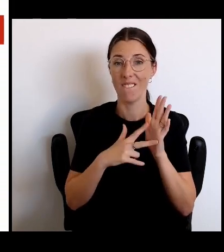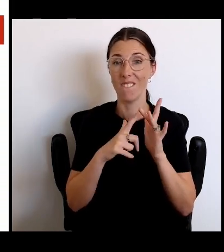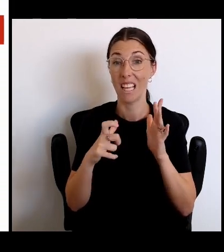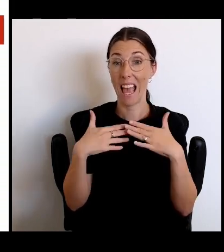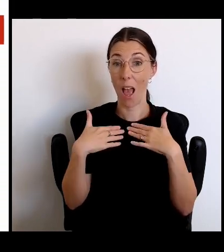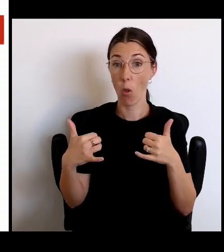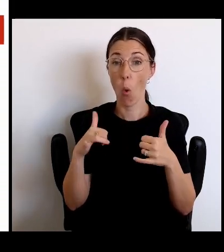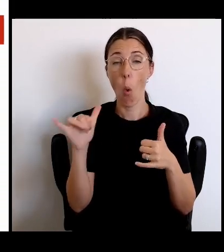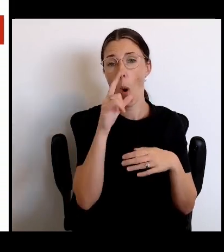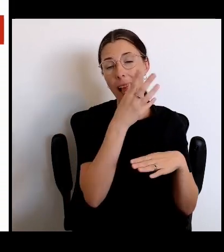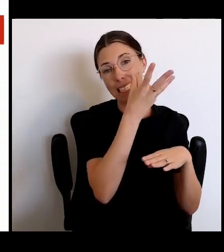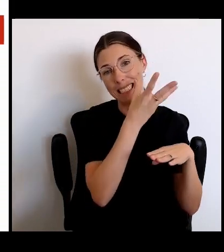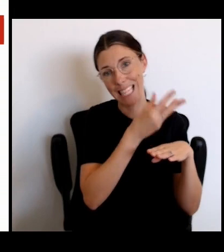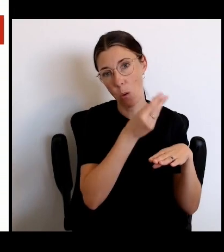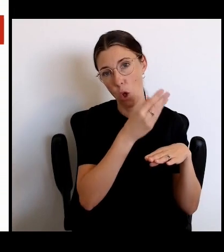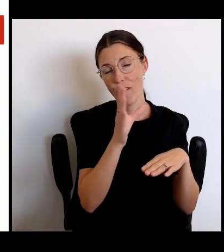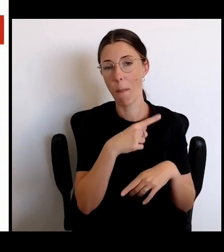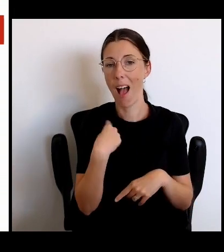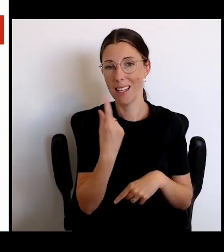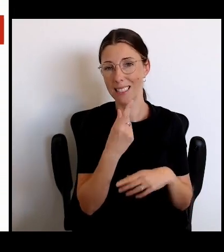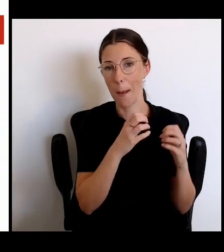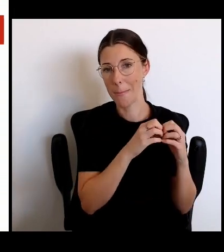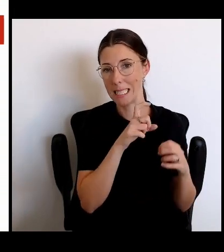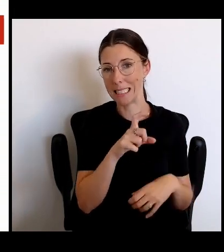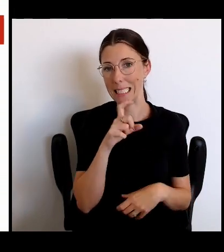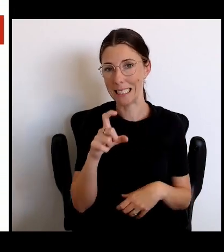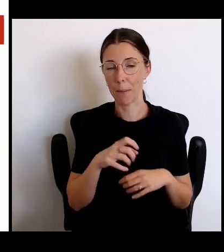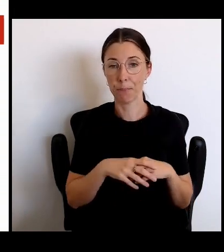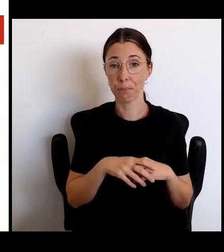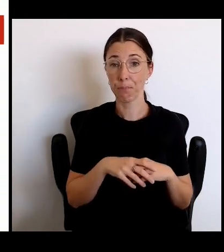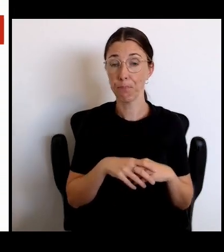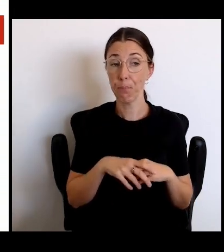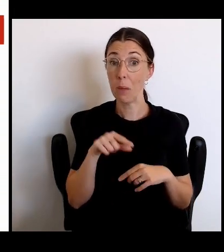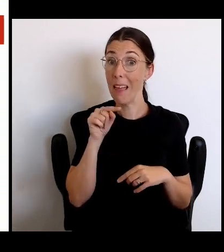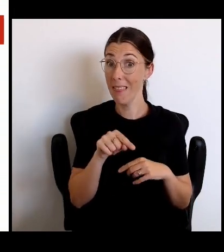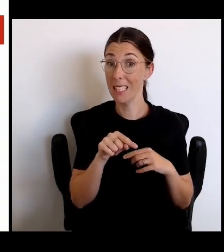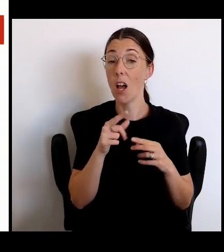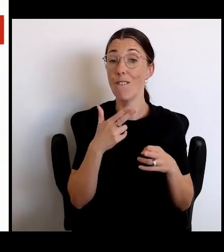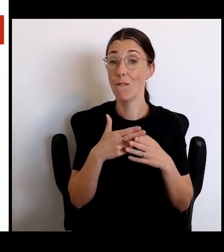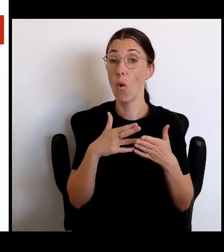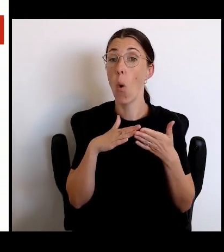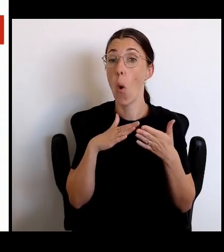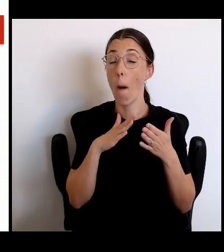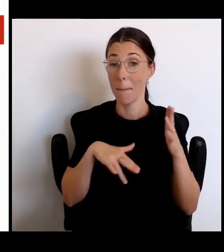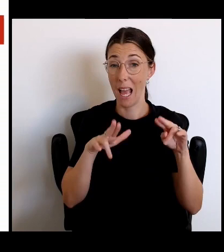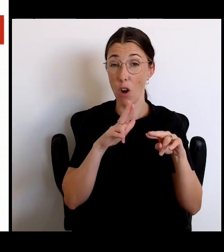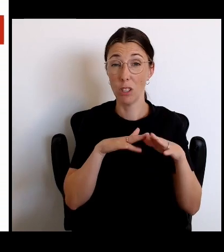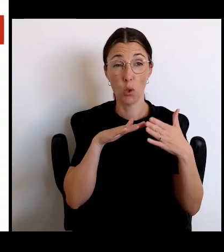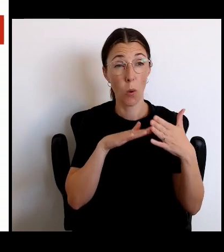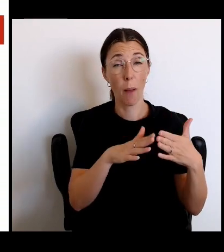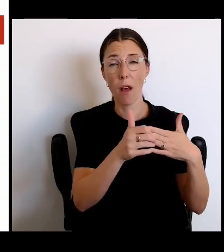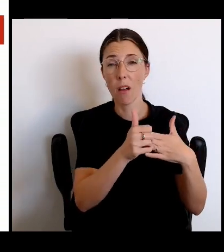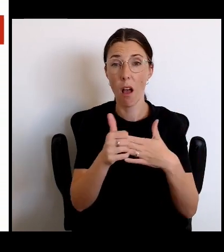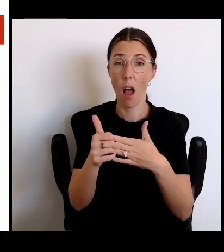BCC. This is designed for parents to guide the conversation in a non-judgmental, non-threatening